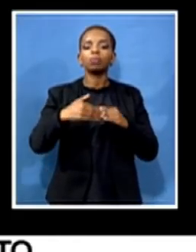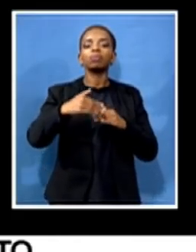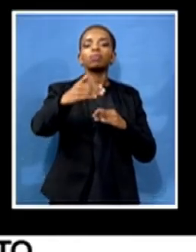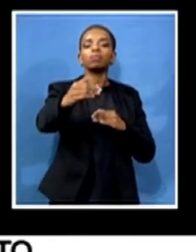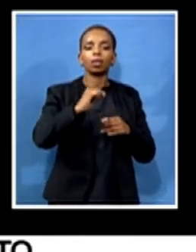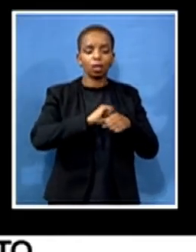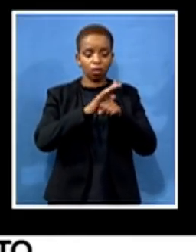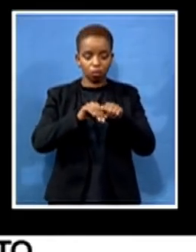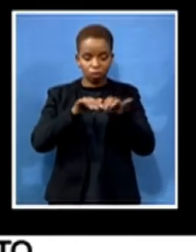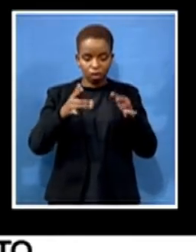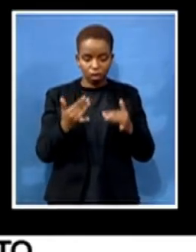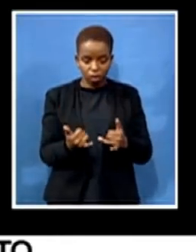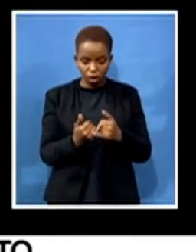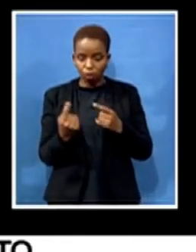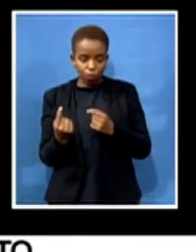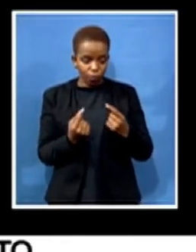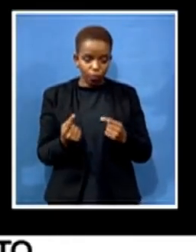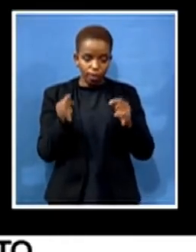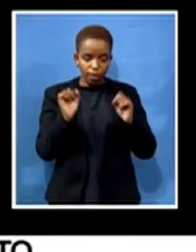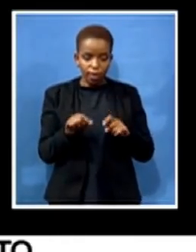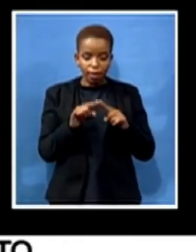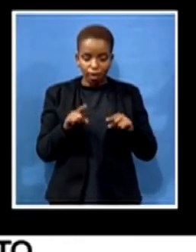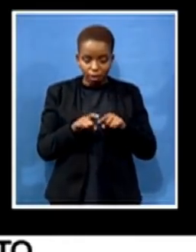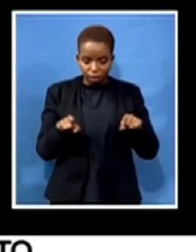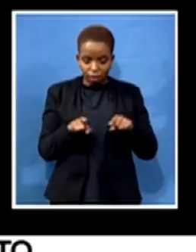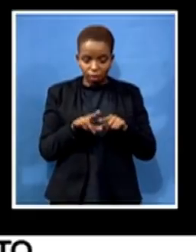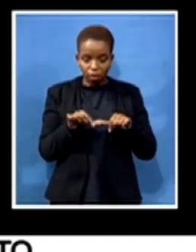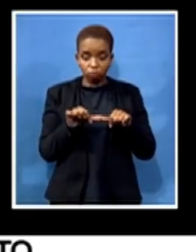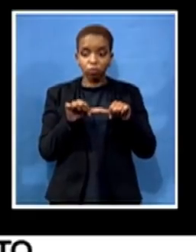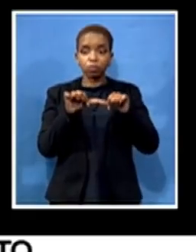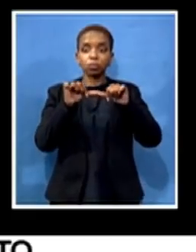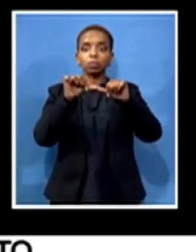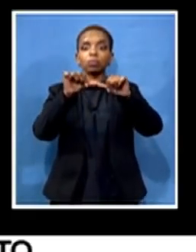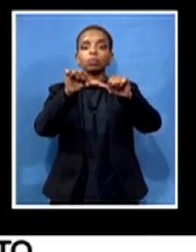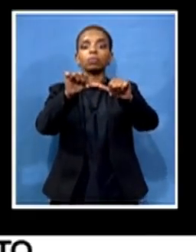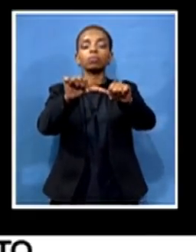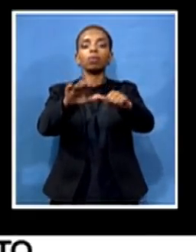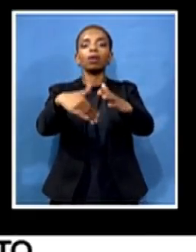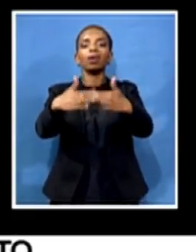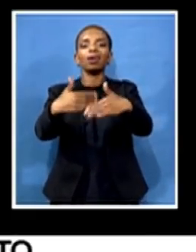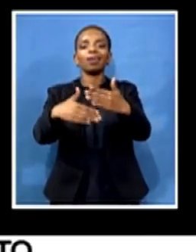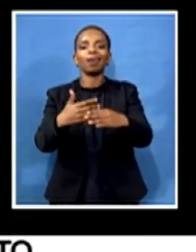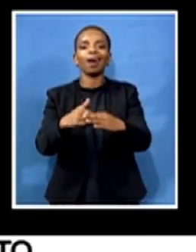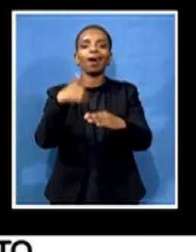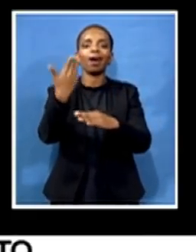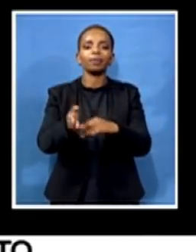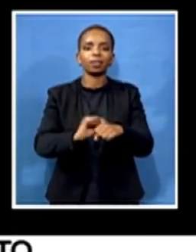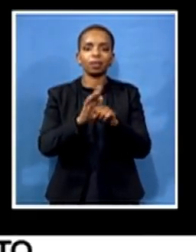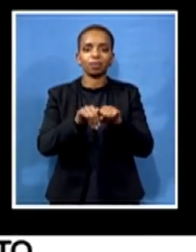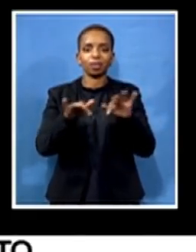COVID-19. Is there any plan that is in place to ensure